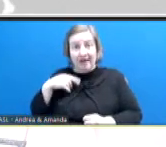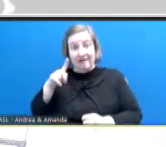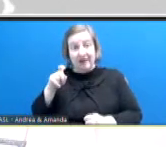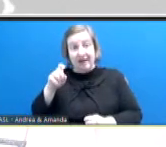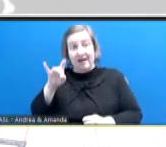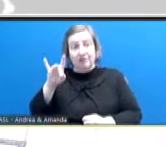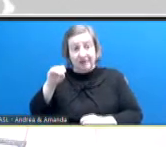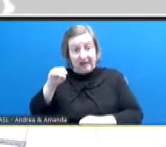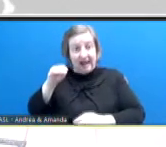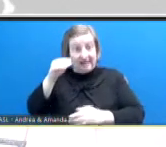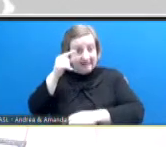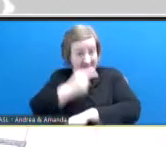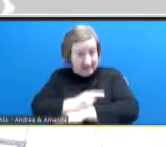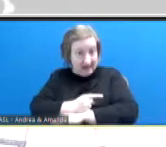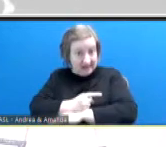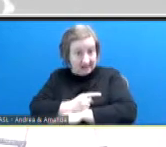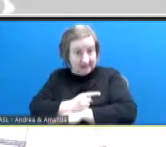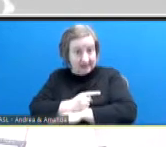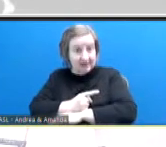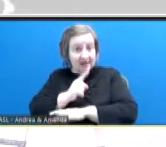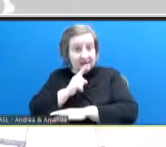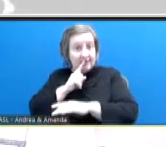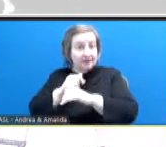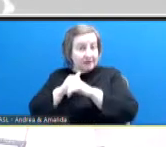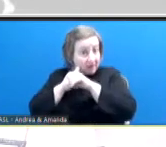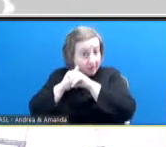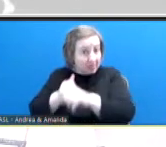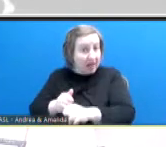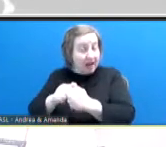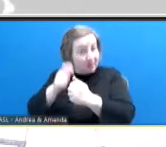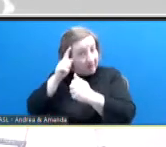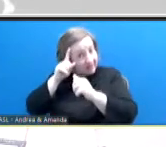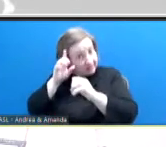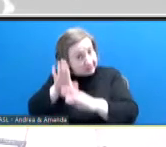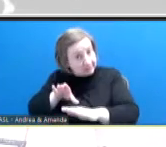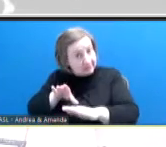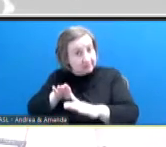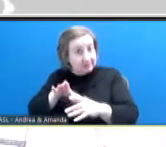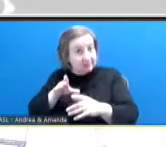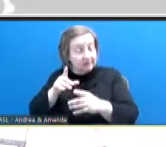days to really comply with the settlement agreement,